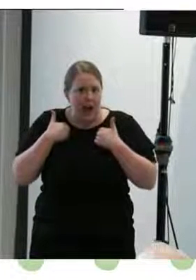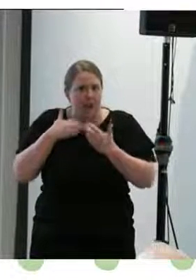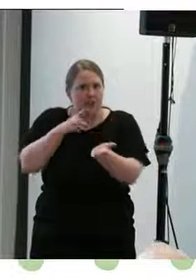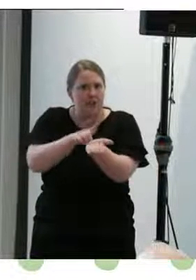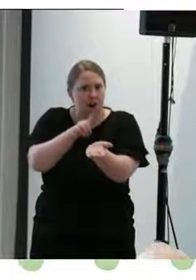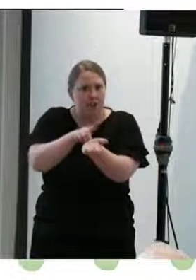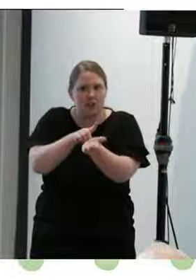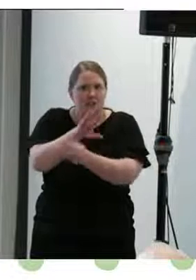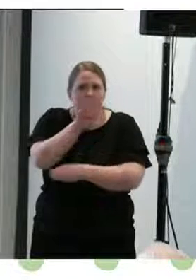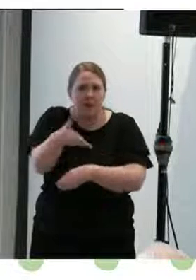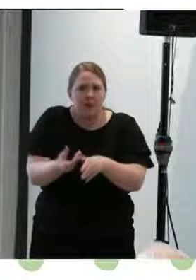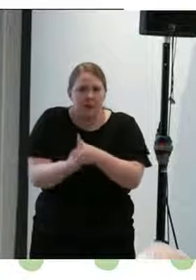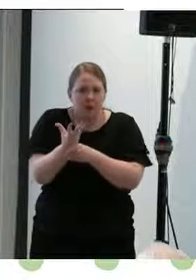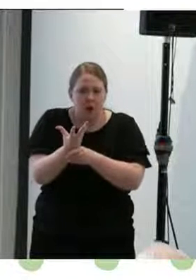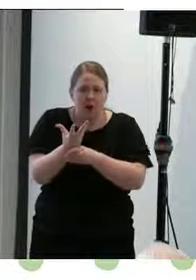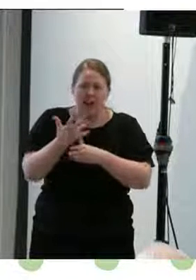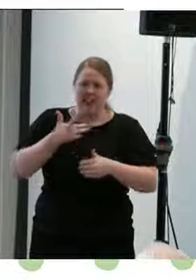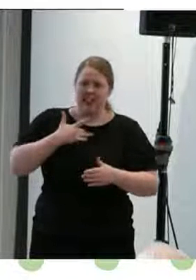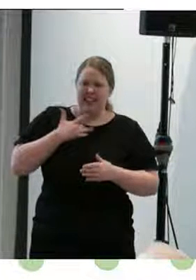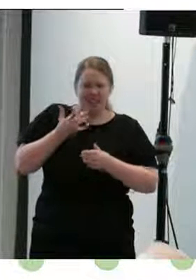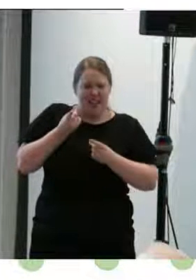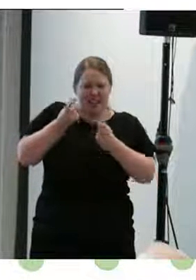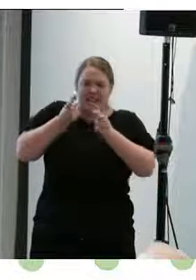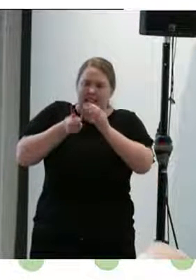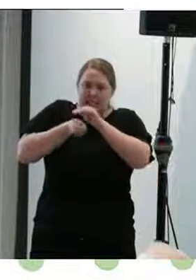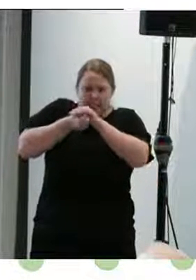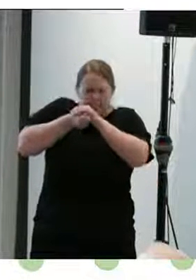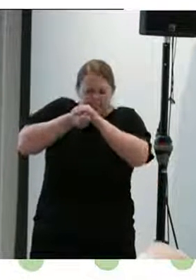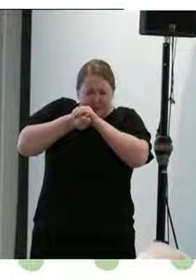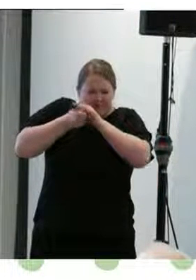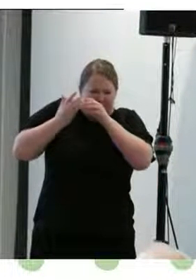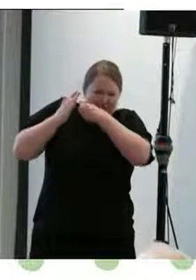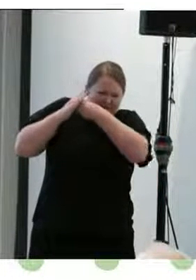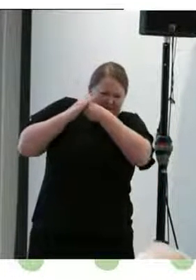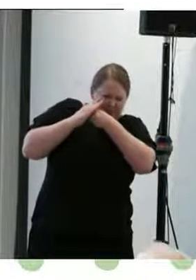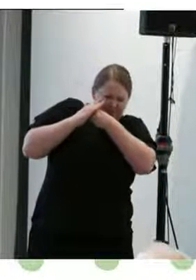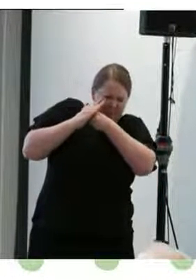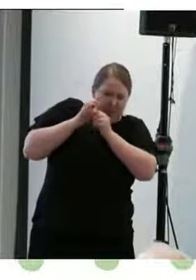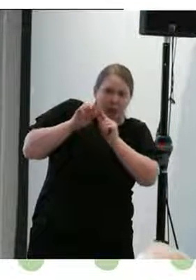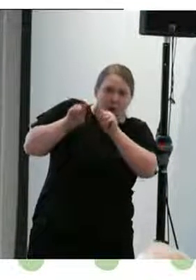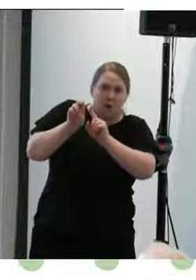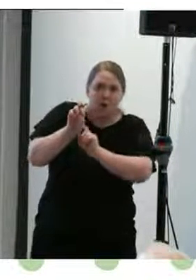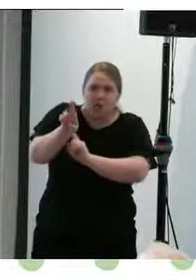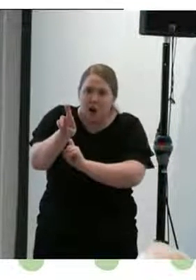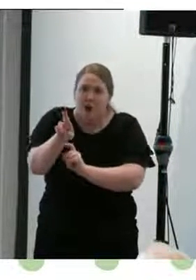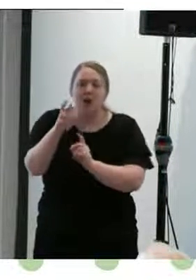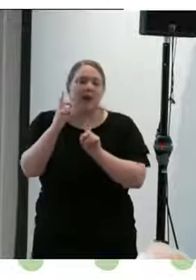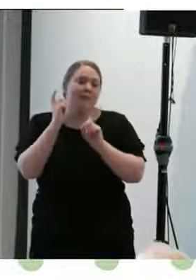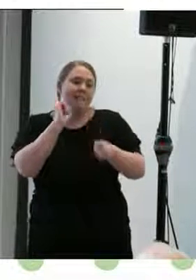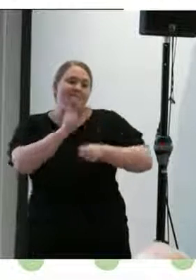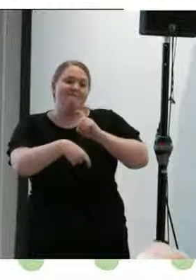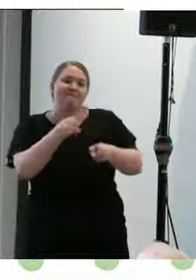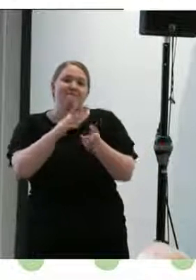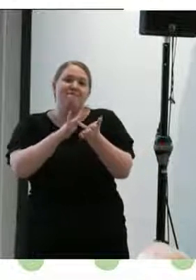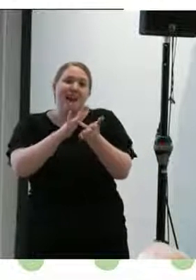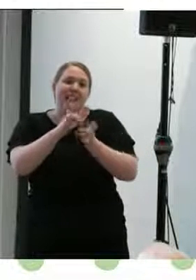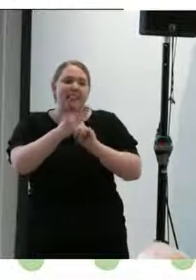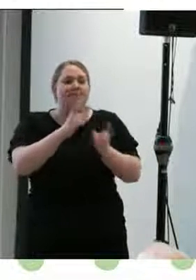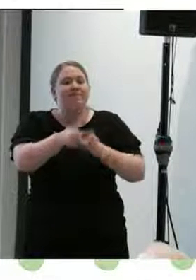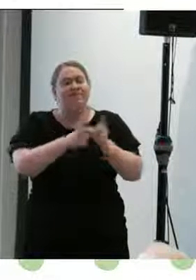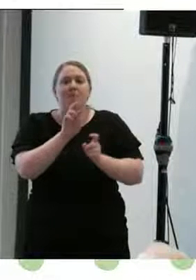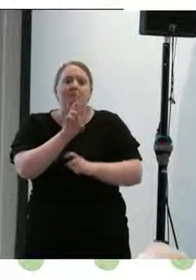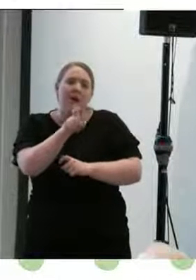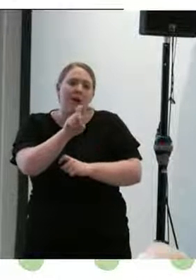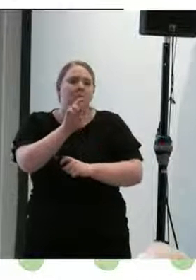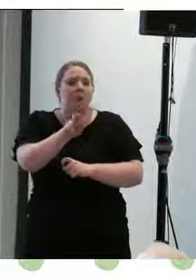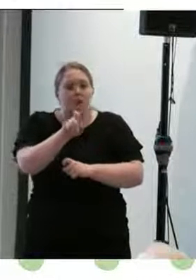moment the lobster would start to feel uncomfortable, the lobster would go to the doctor, they'd prescribe it this, prescribe it that, and the lobster would never